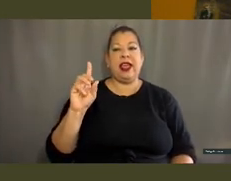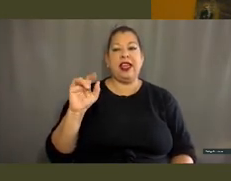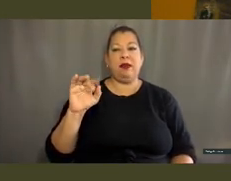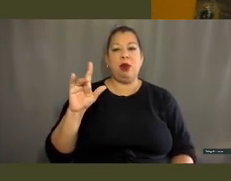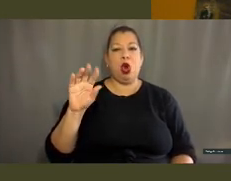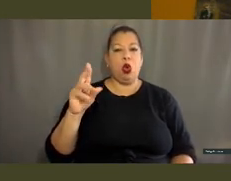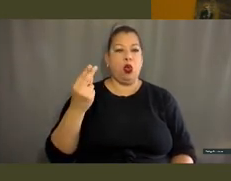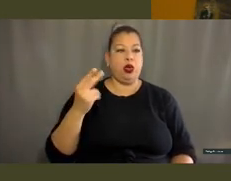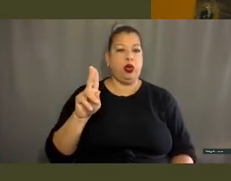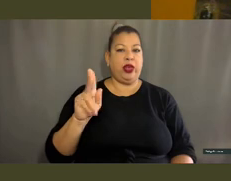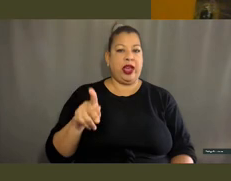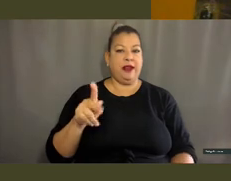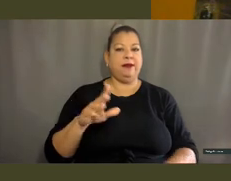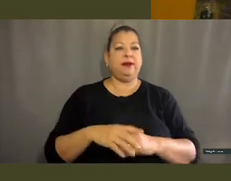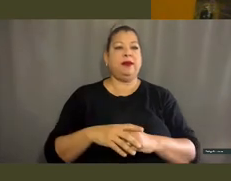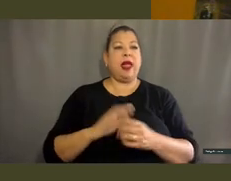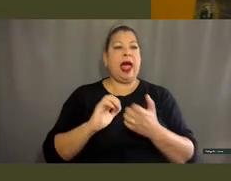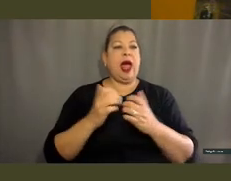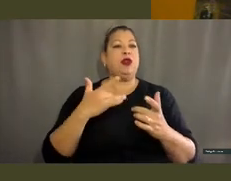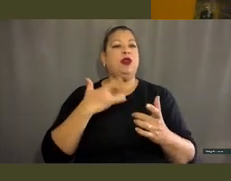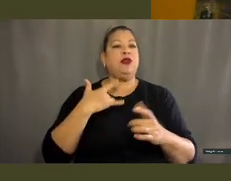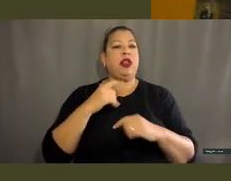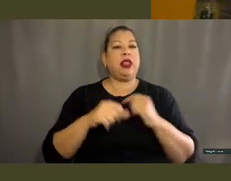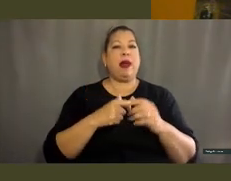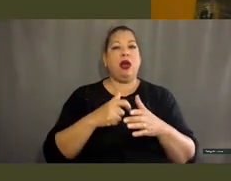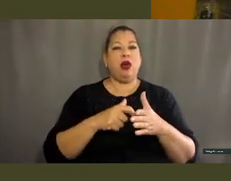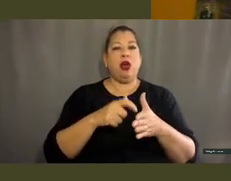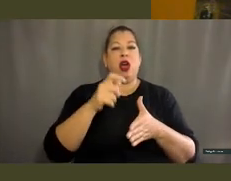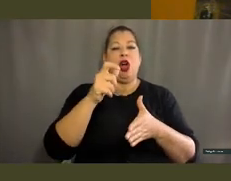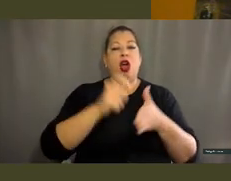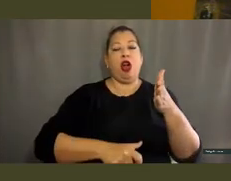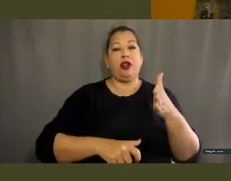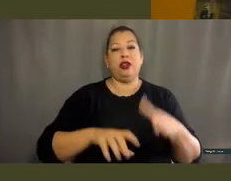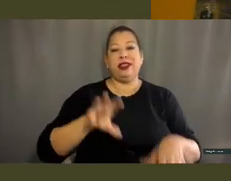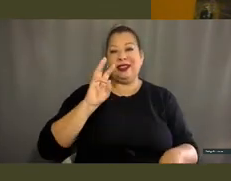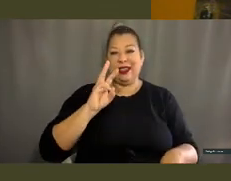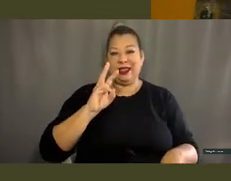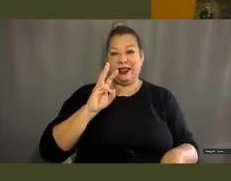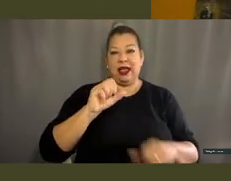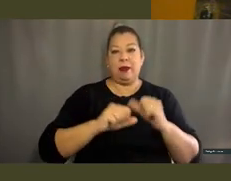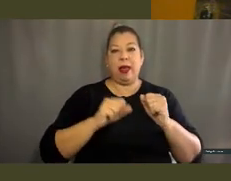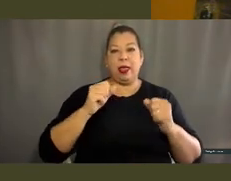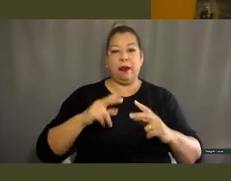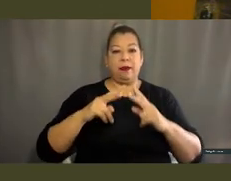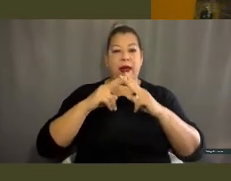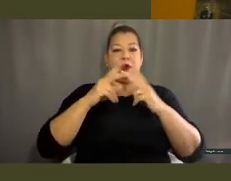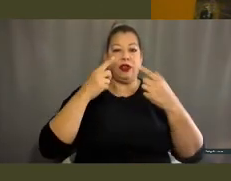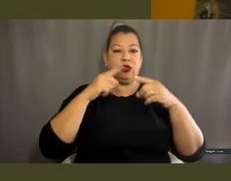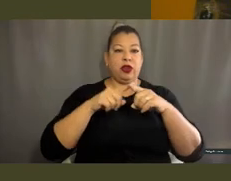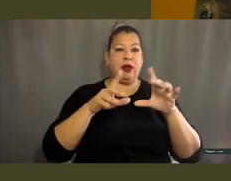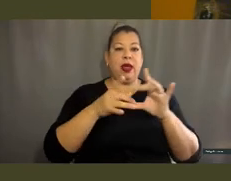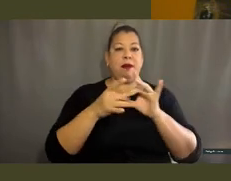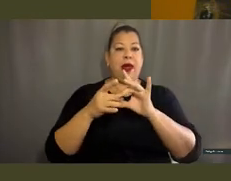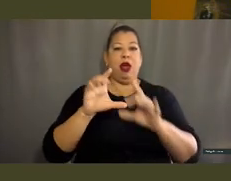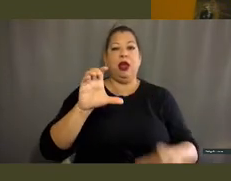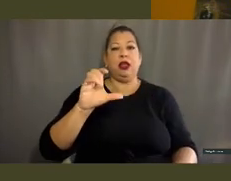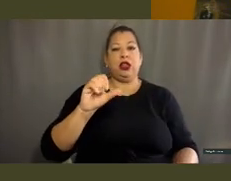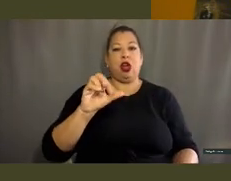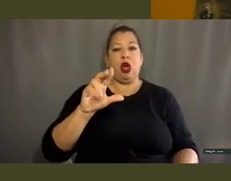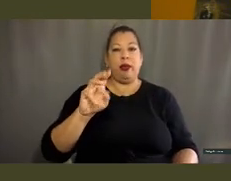says, how do you feel of Article 6, the future of Article 6 of the Paris Agreement on carbon markets? Now, let's not go